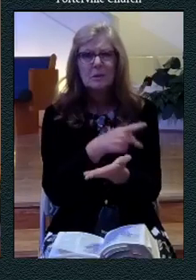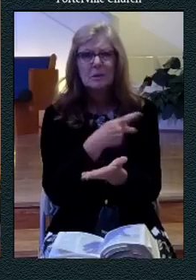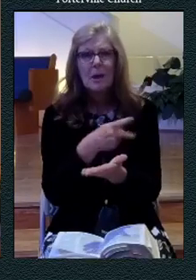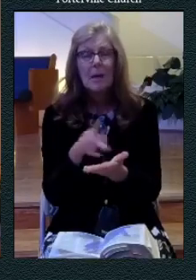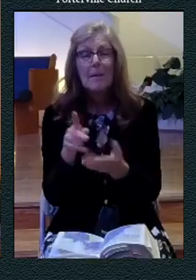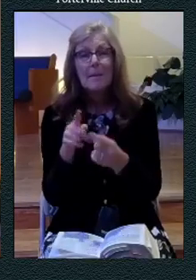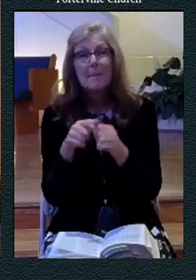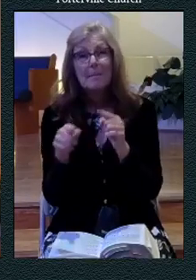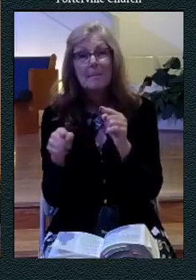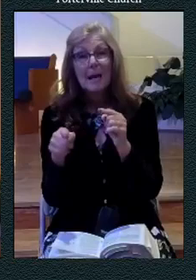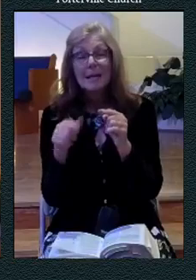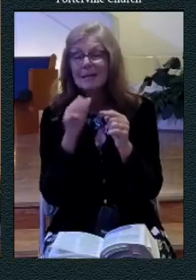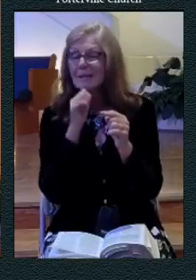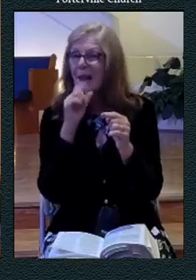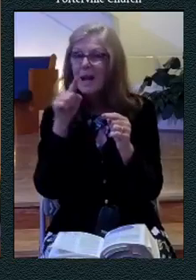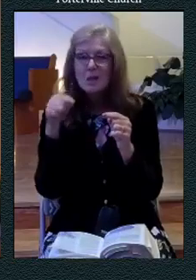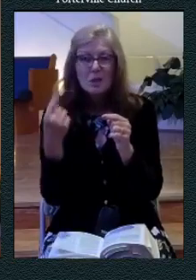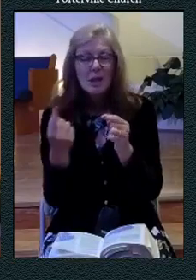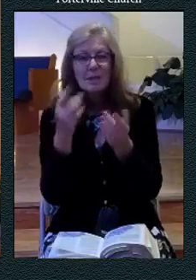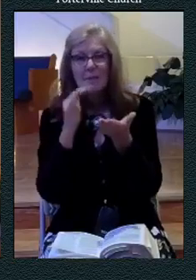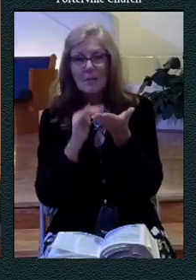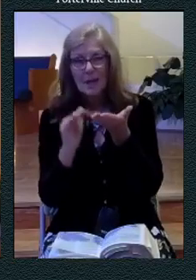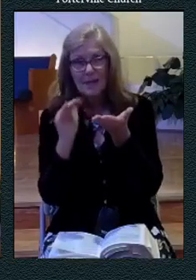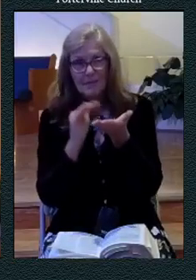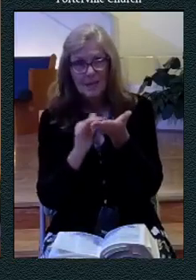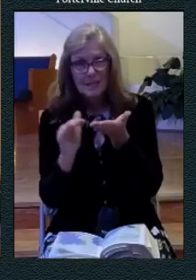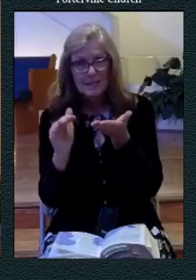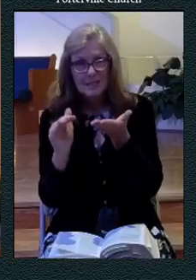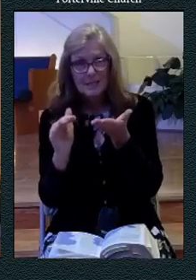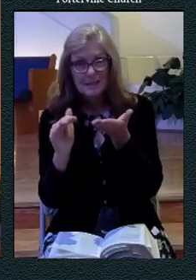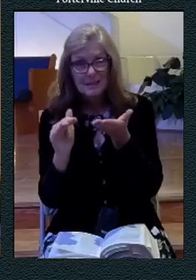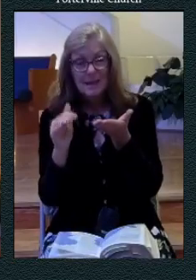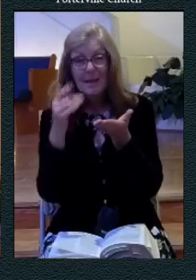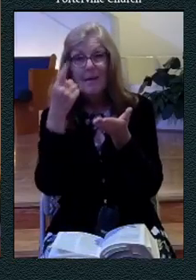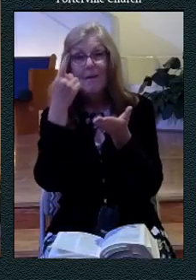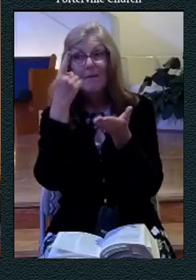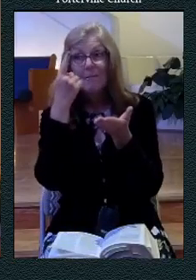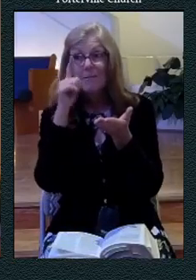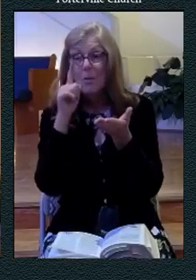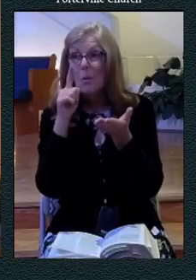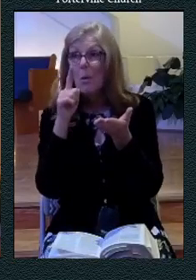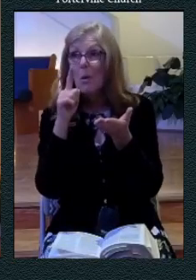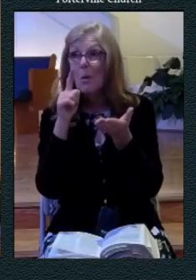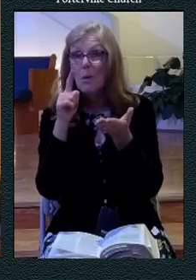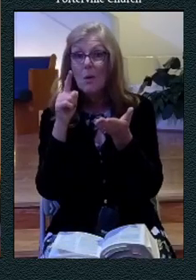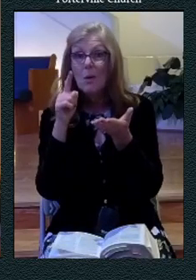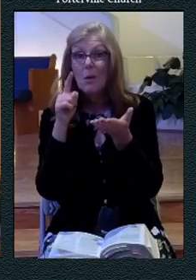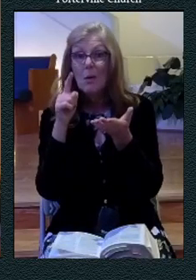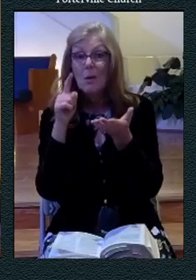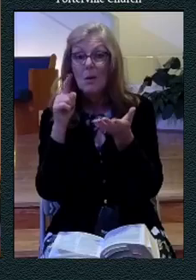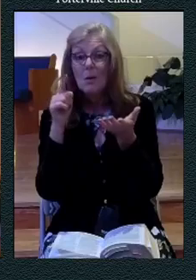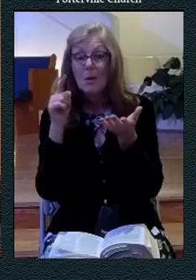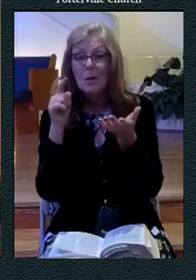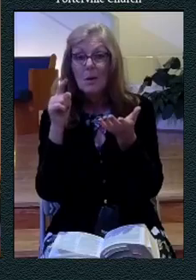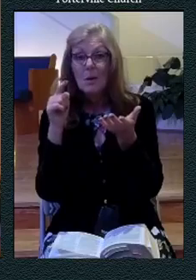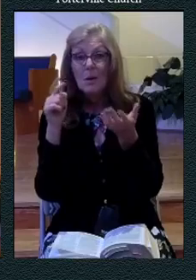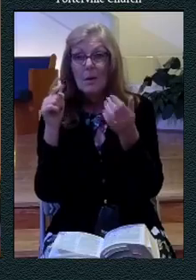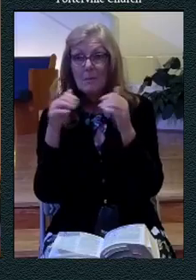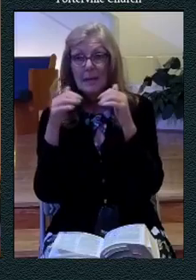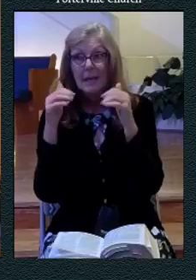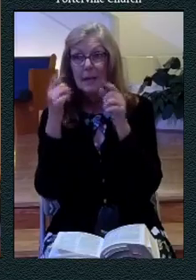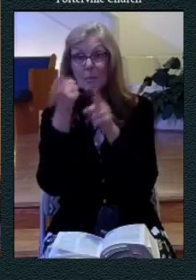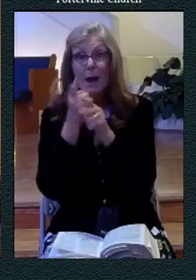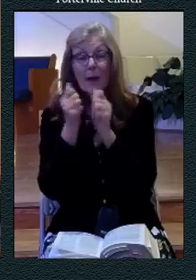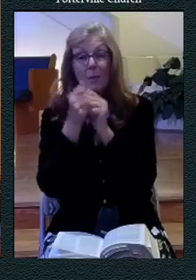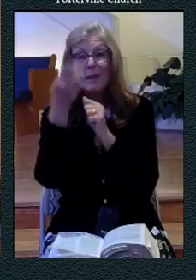only forgiveness that is involved in justification. If we only think of forgiveness, we've missed a really vital element of